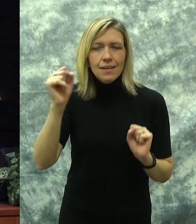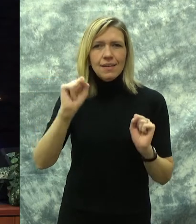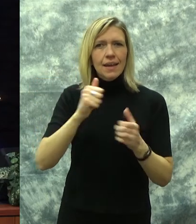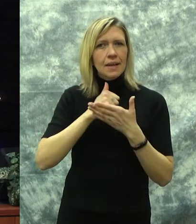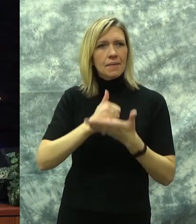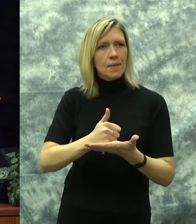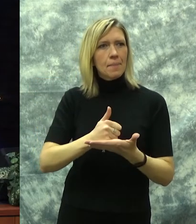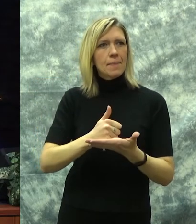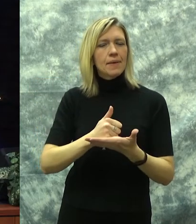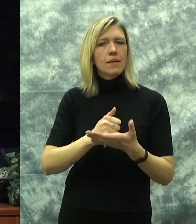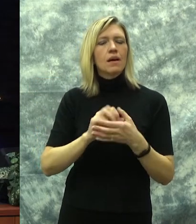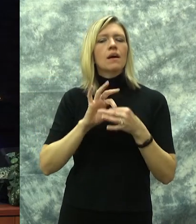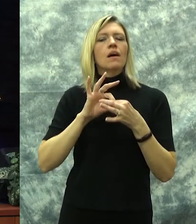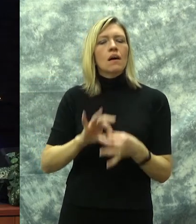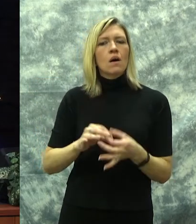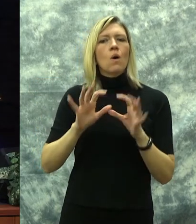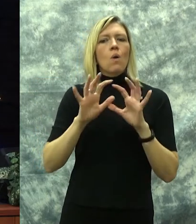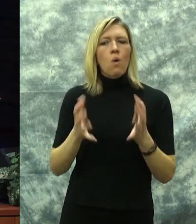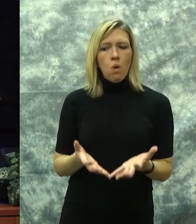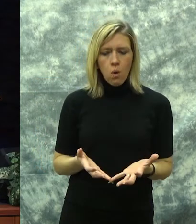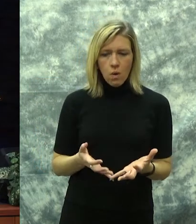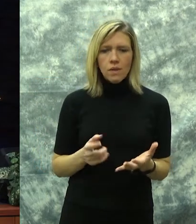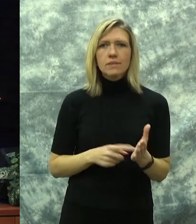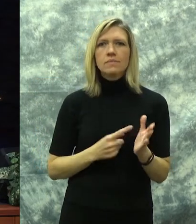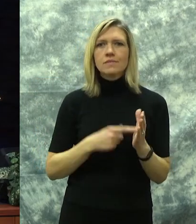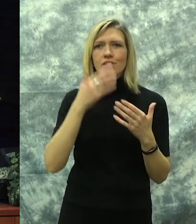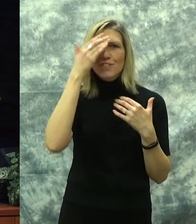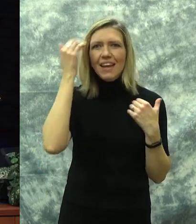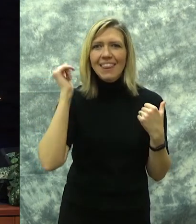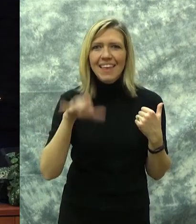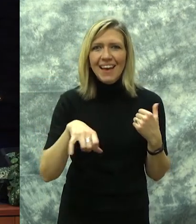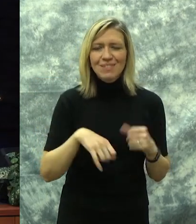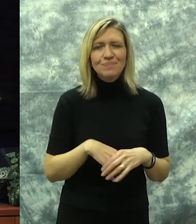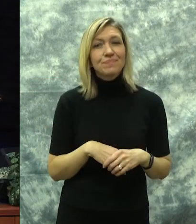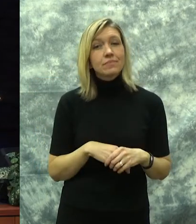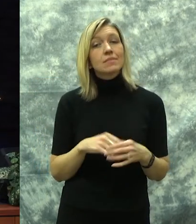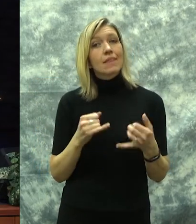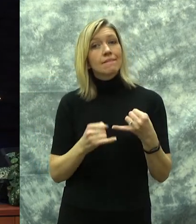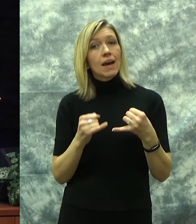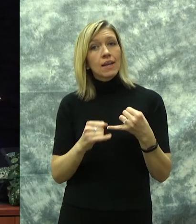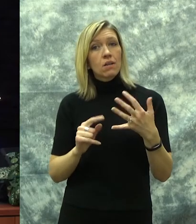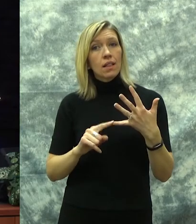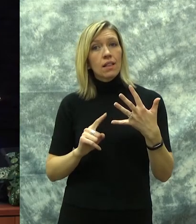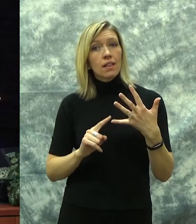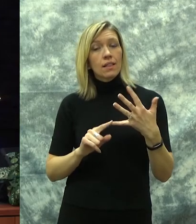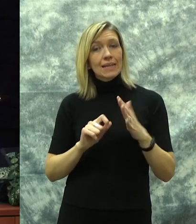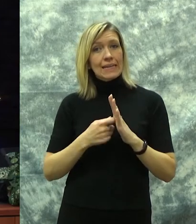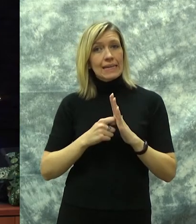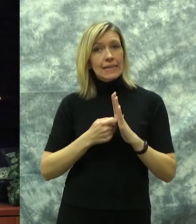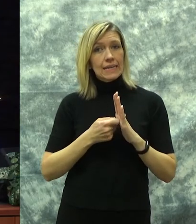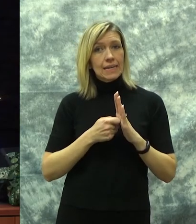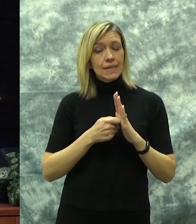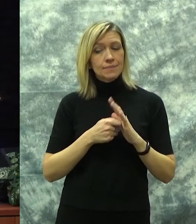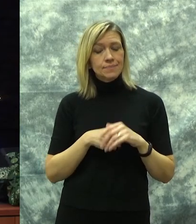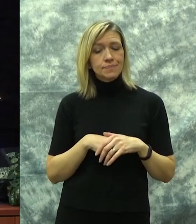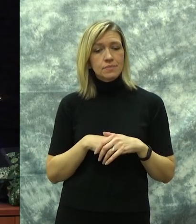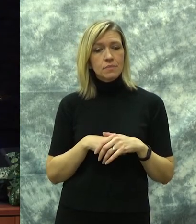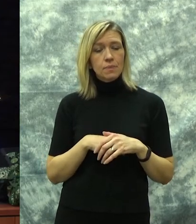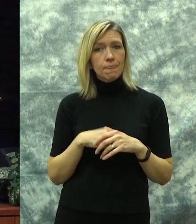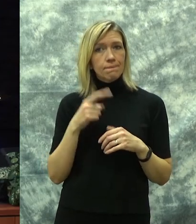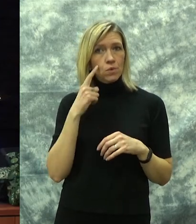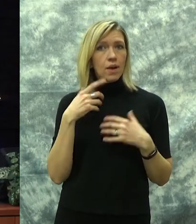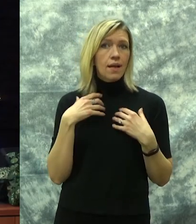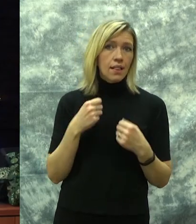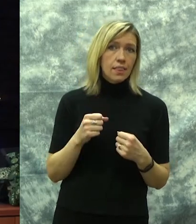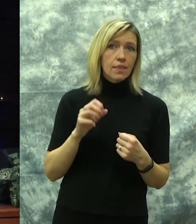wholeness even when we're forgetting that part of us is. And so the final key today for health and well-being